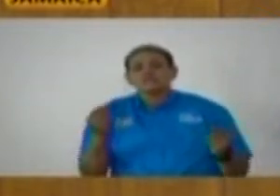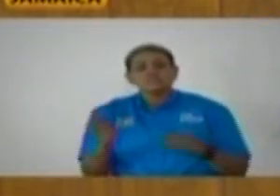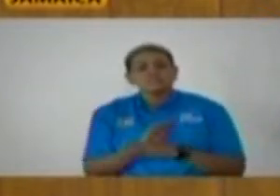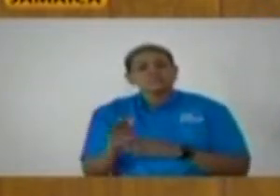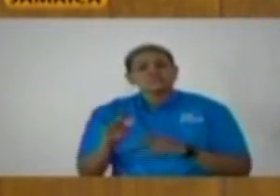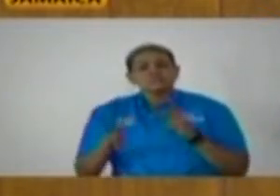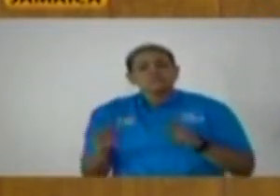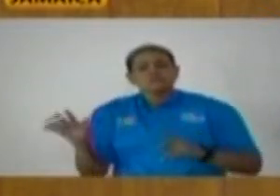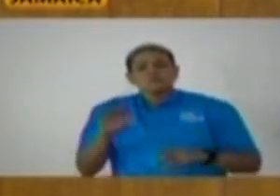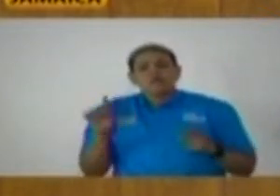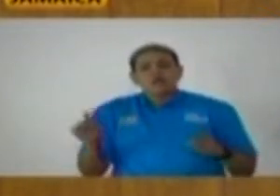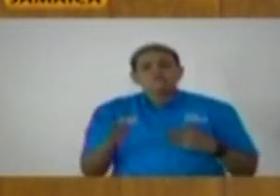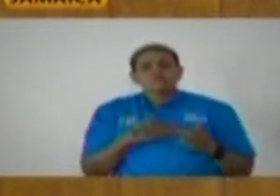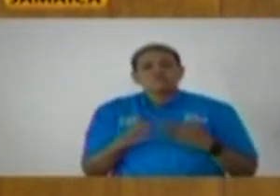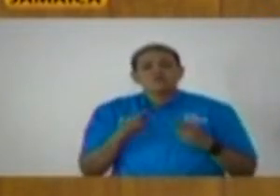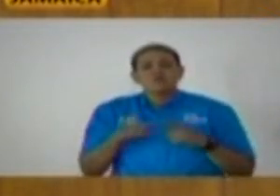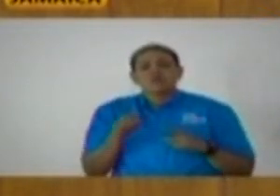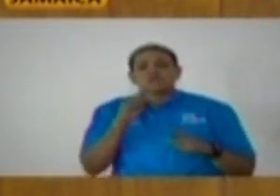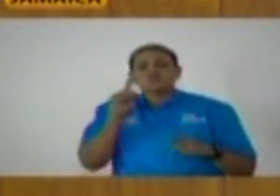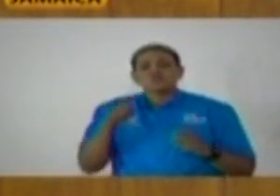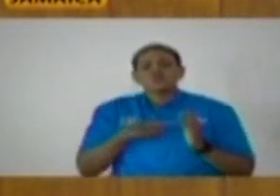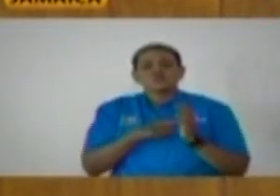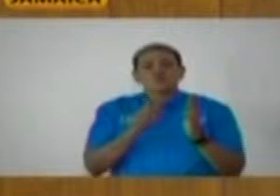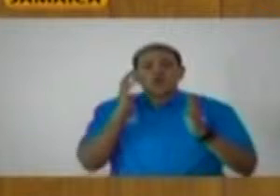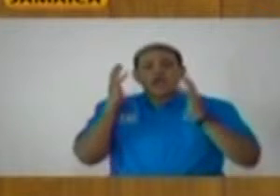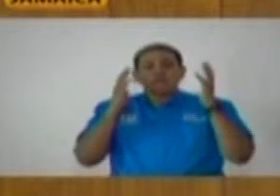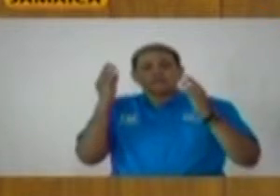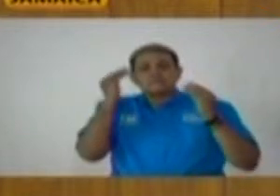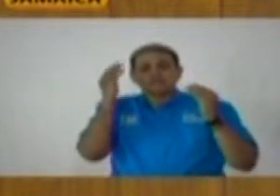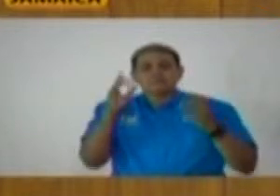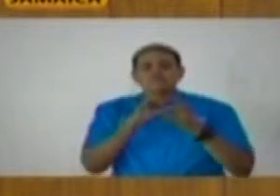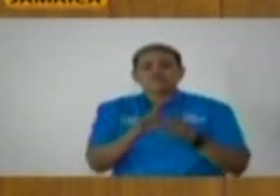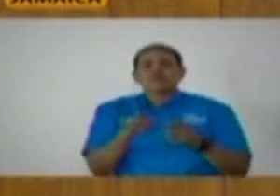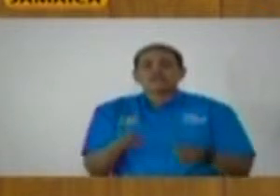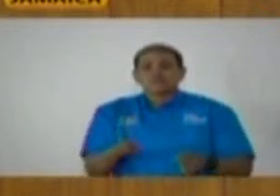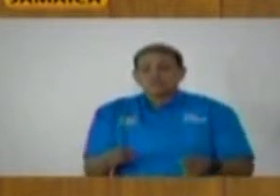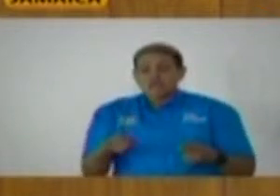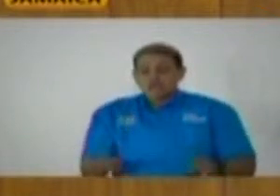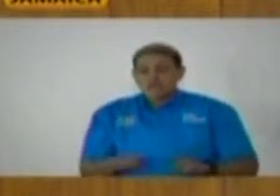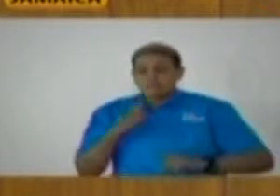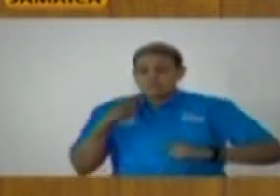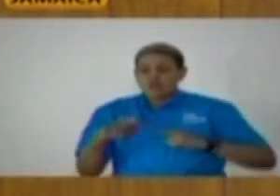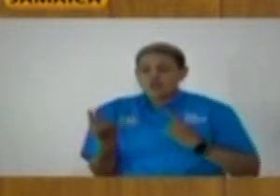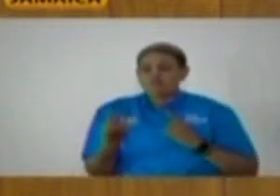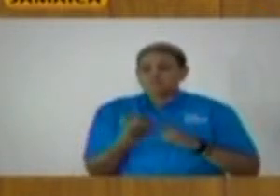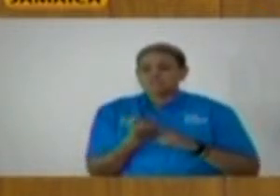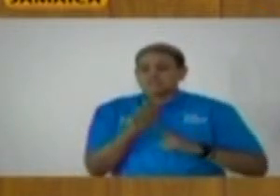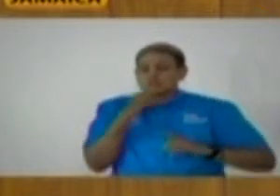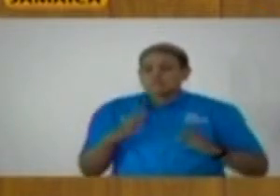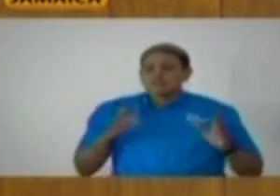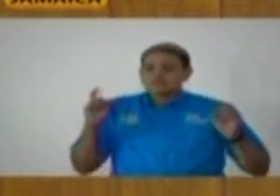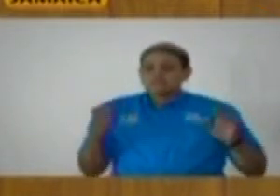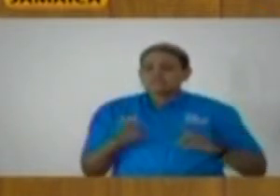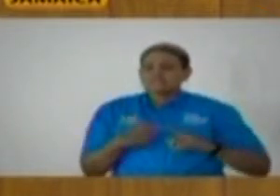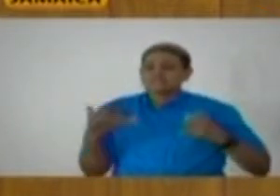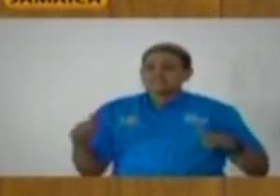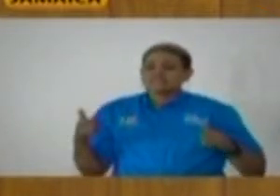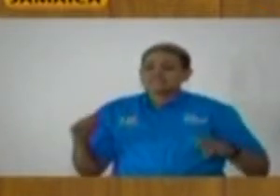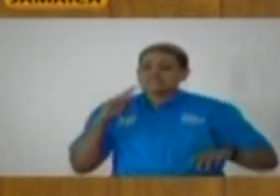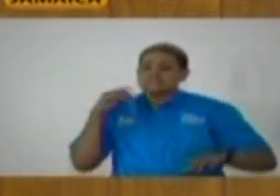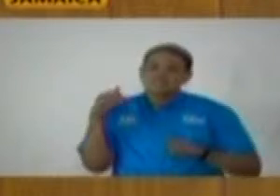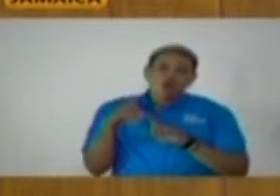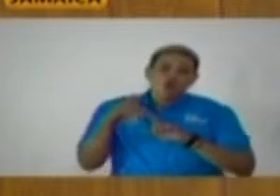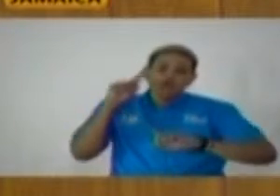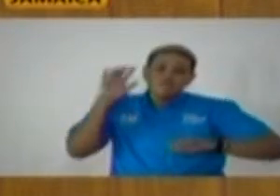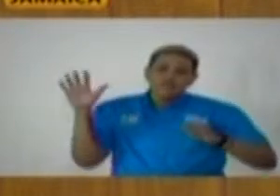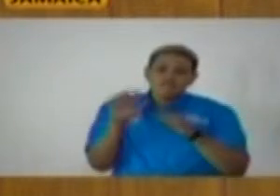people, even when the truth reveals embarrassing details or failures. The opposition, Madam Speaker, continues to call for